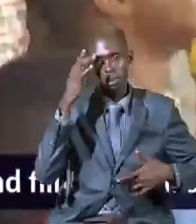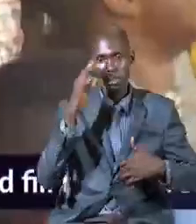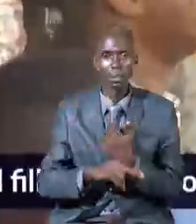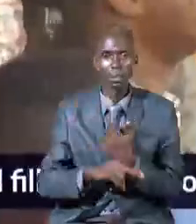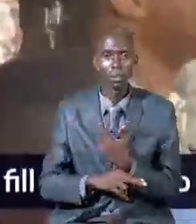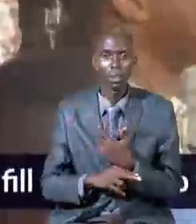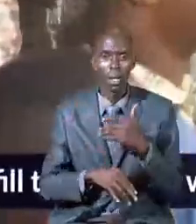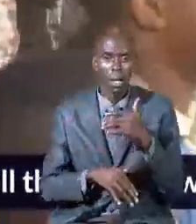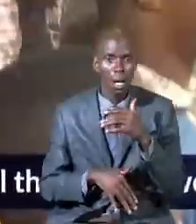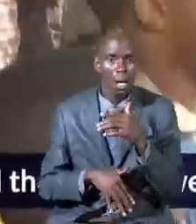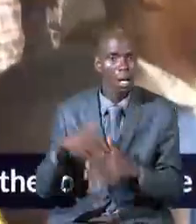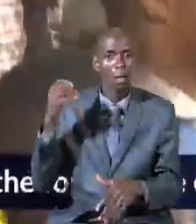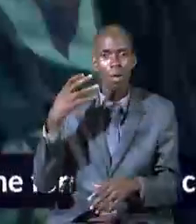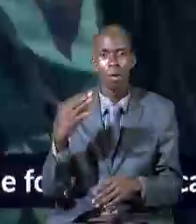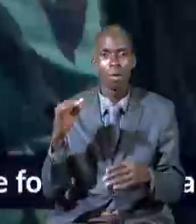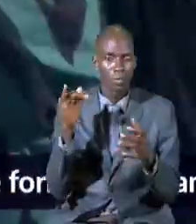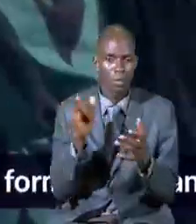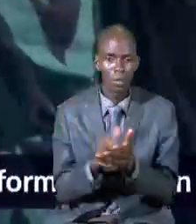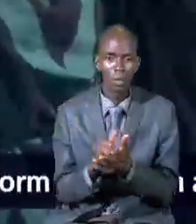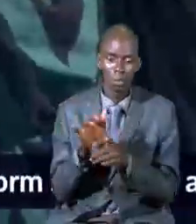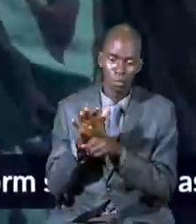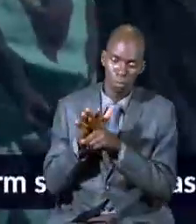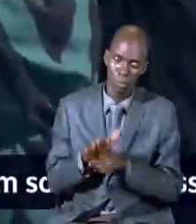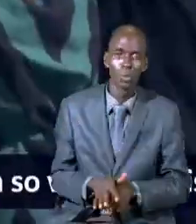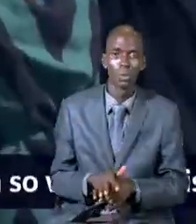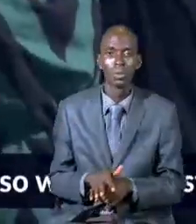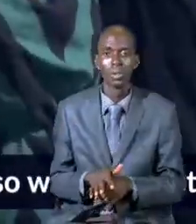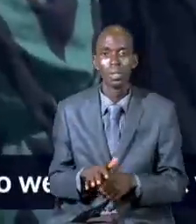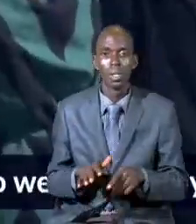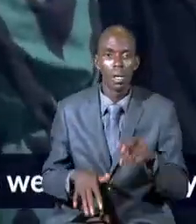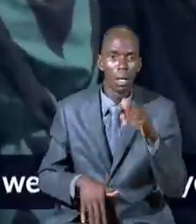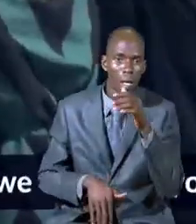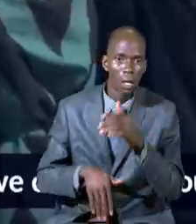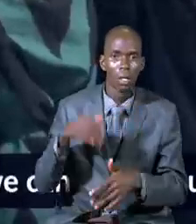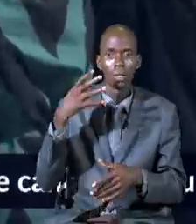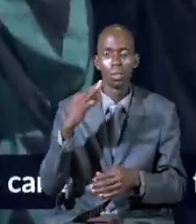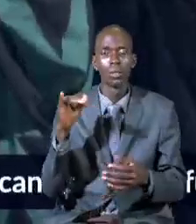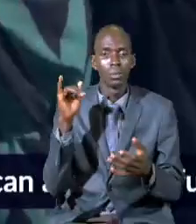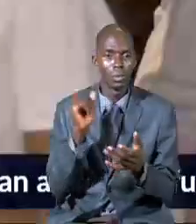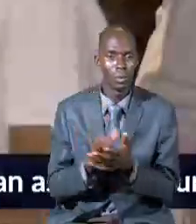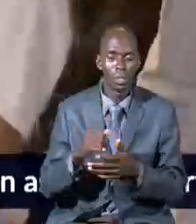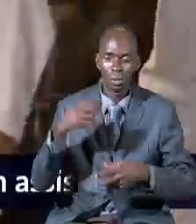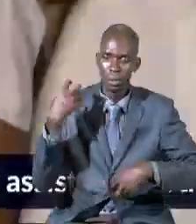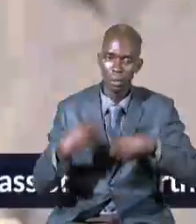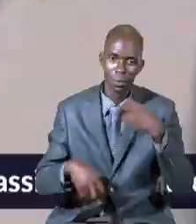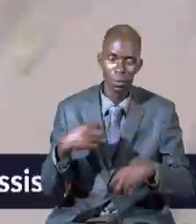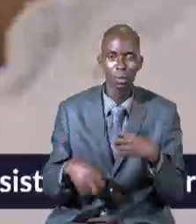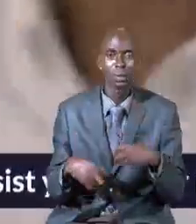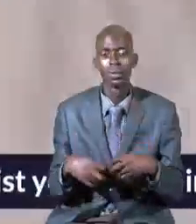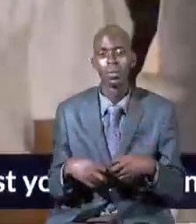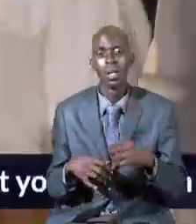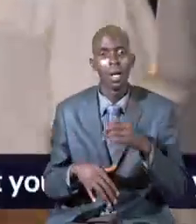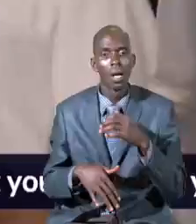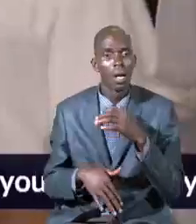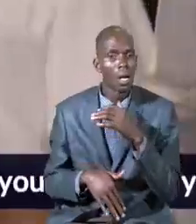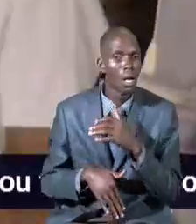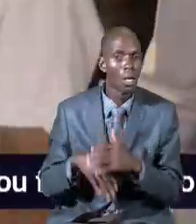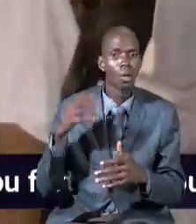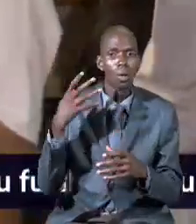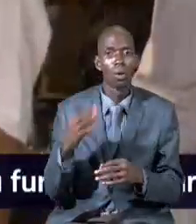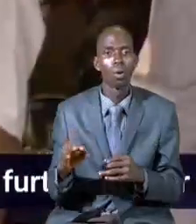out of that oppression, out of that difficulty, out of all